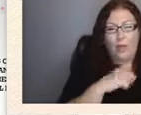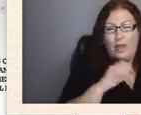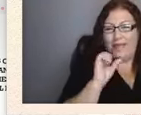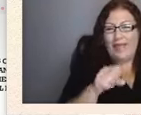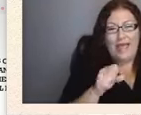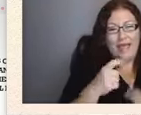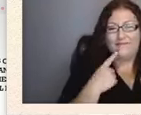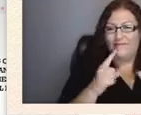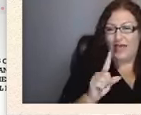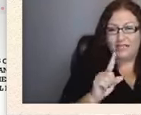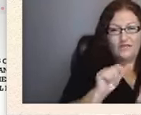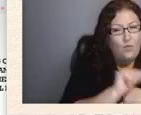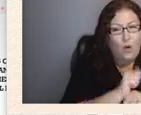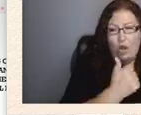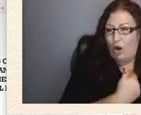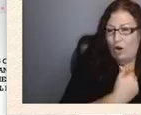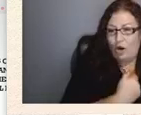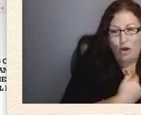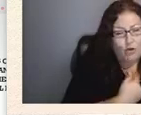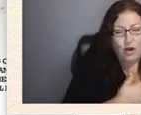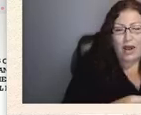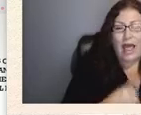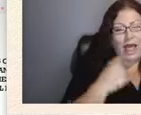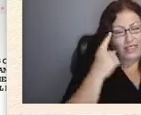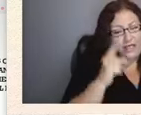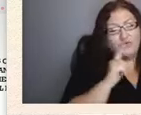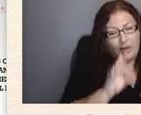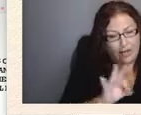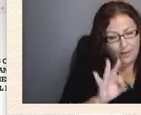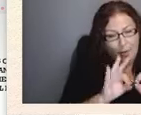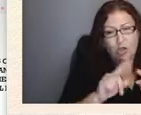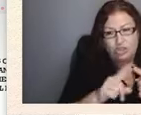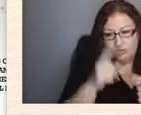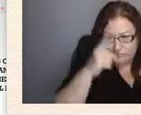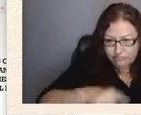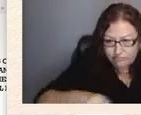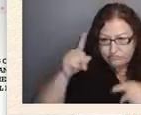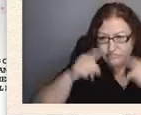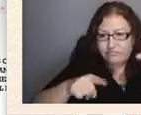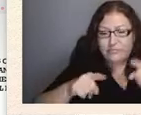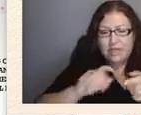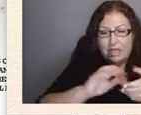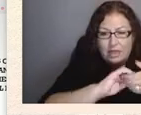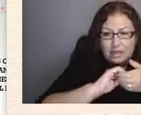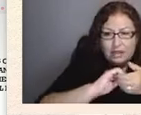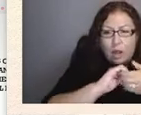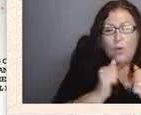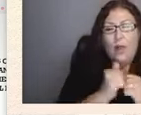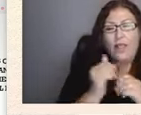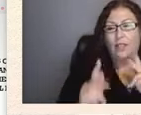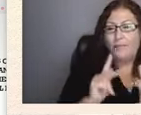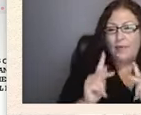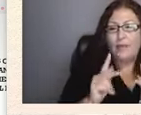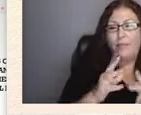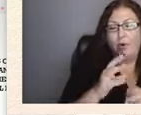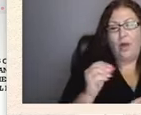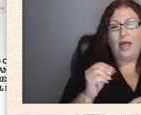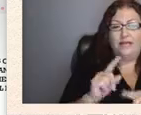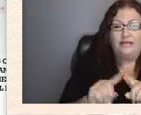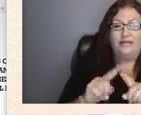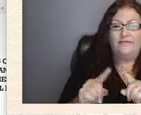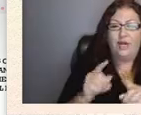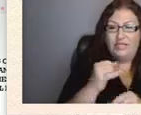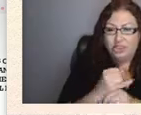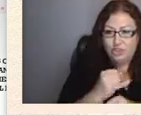working on our own, and I think it's really important to collaborate with people in institutions who are in